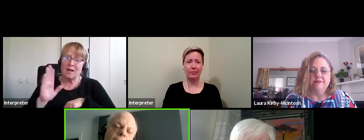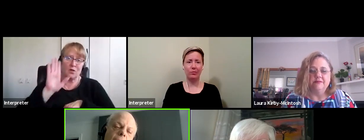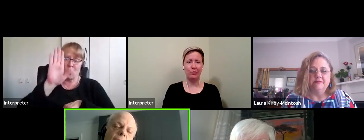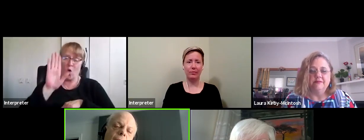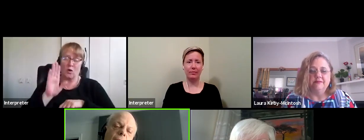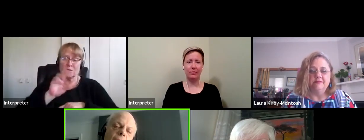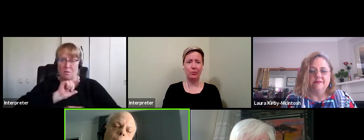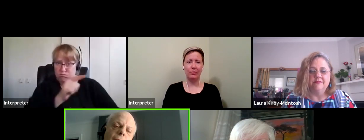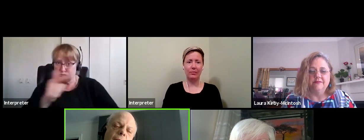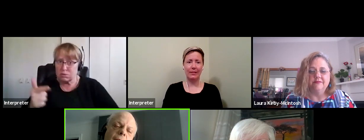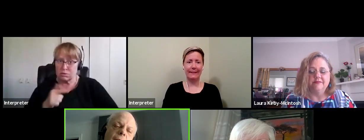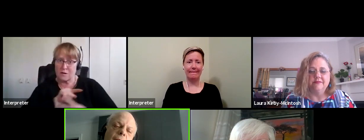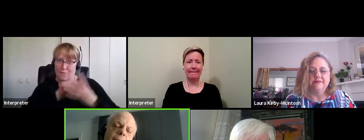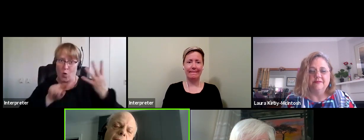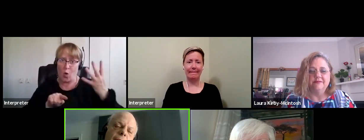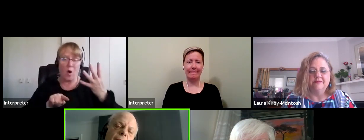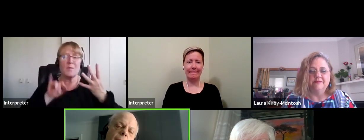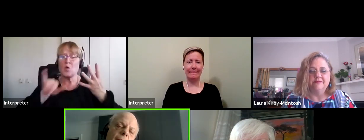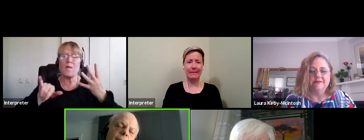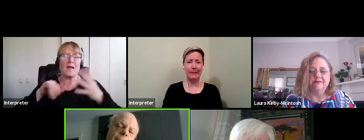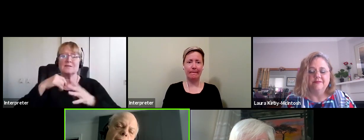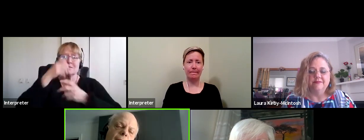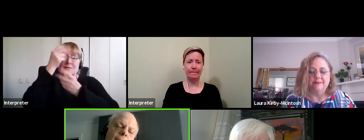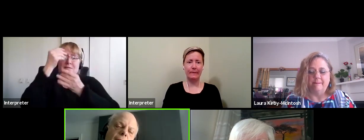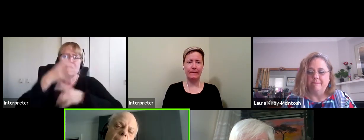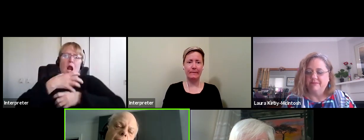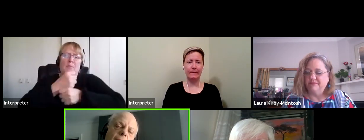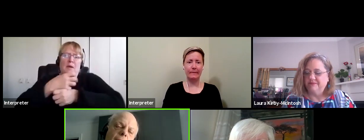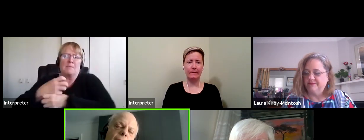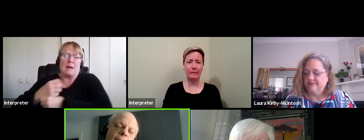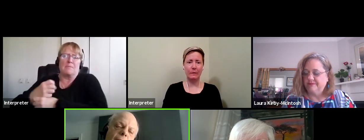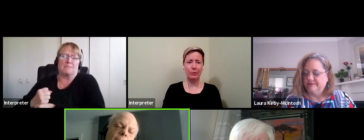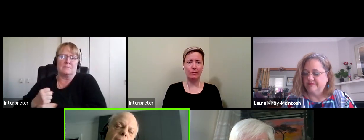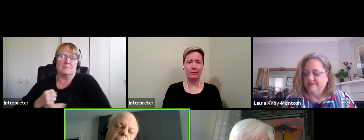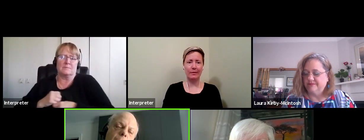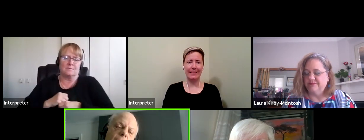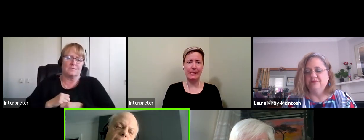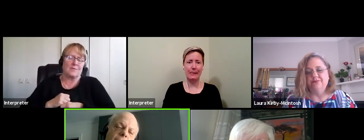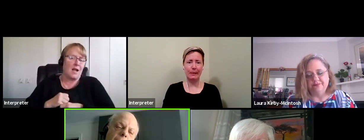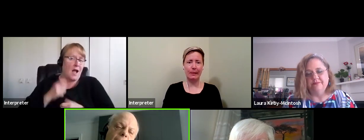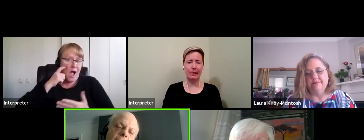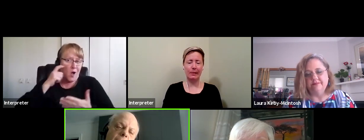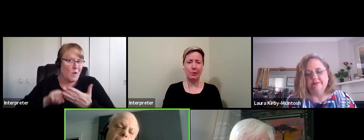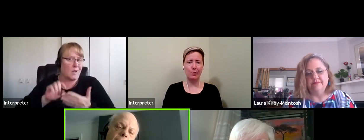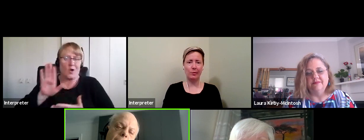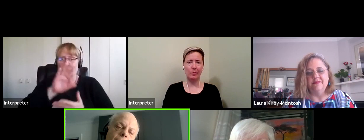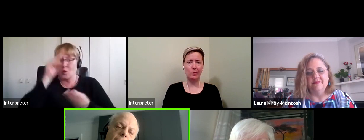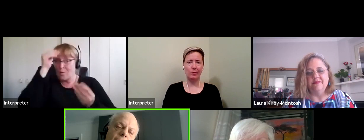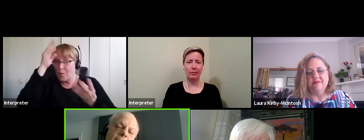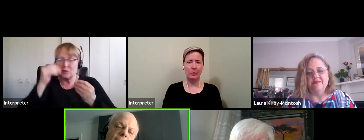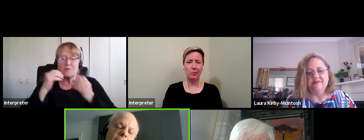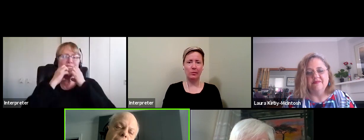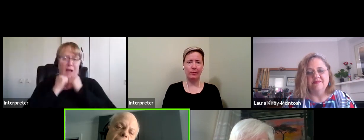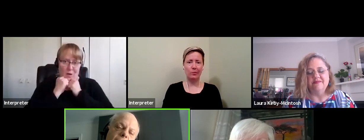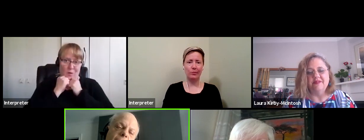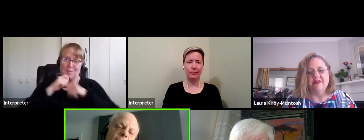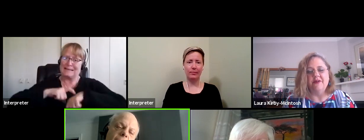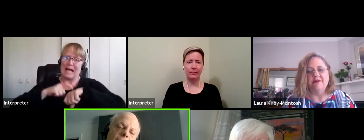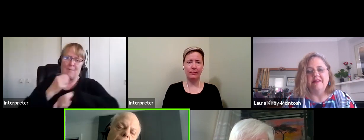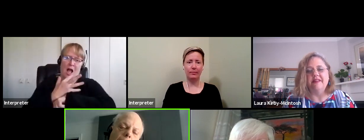content quickly, even though I'm not in any way undervaluing the importance of it. Back to you, Laura, for our next